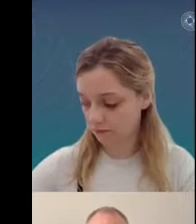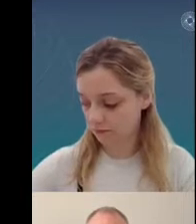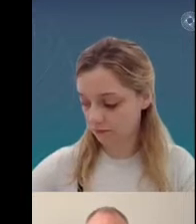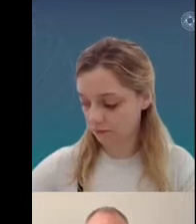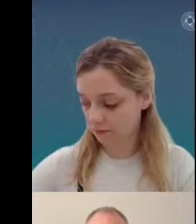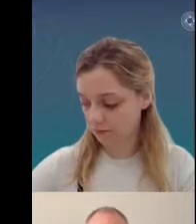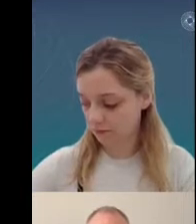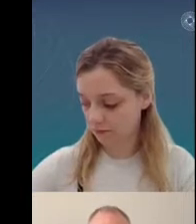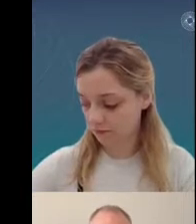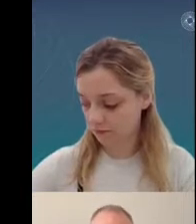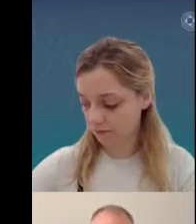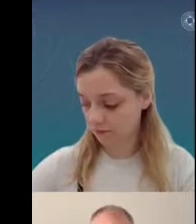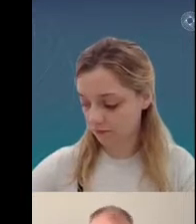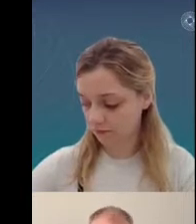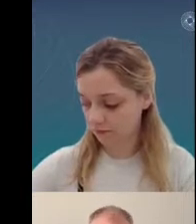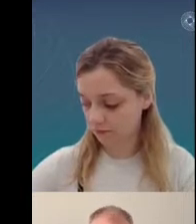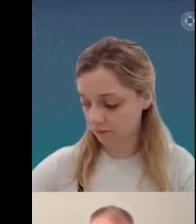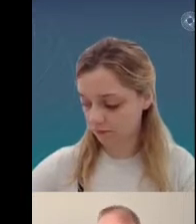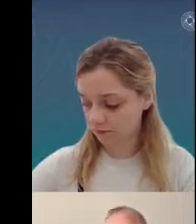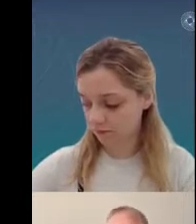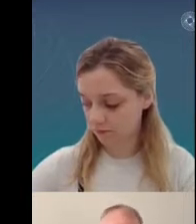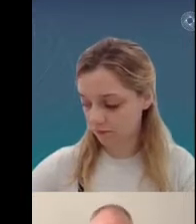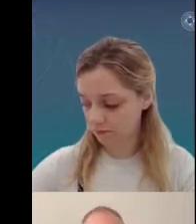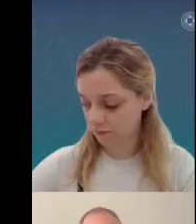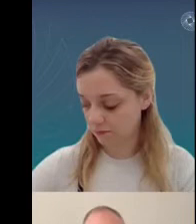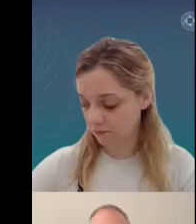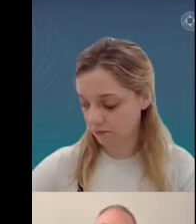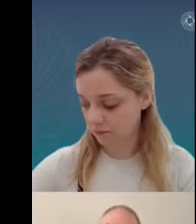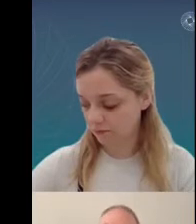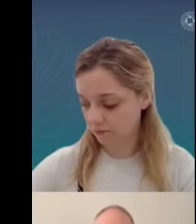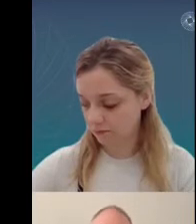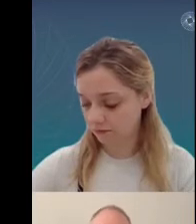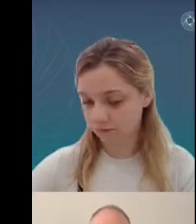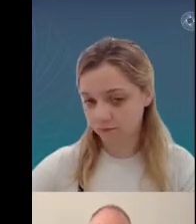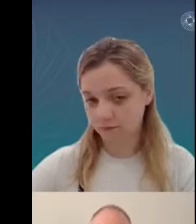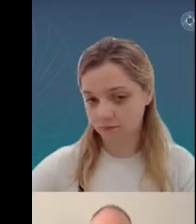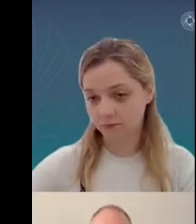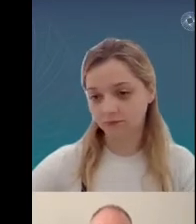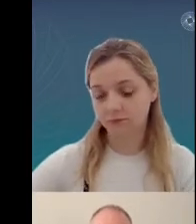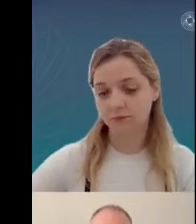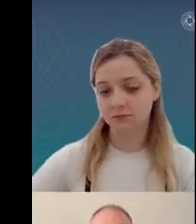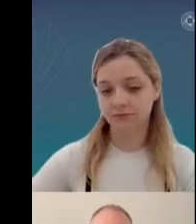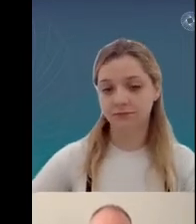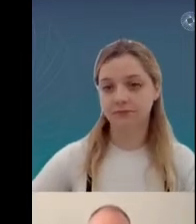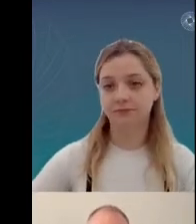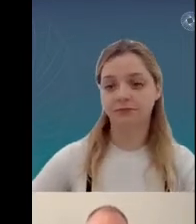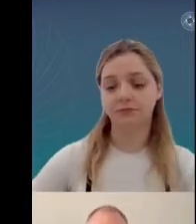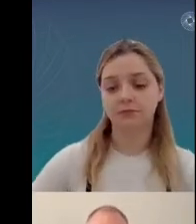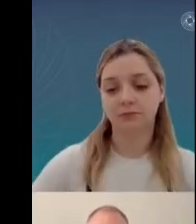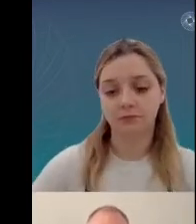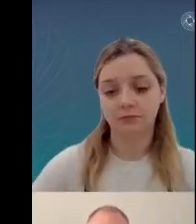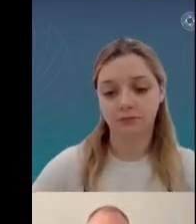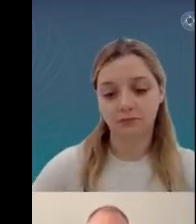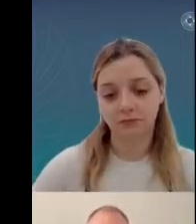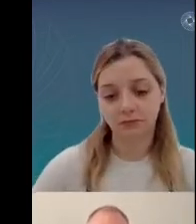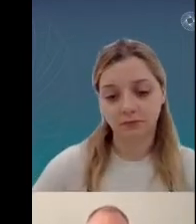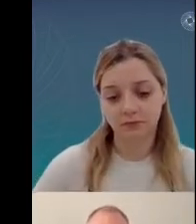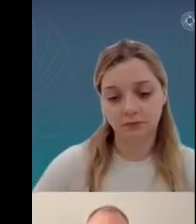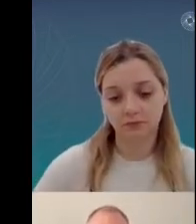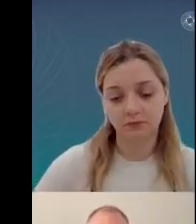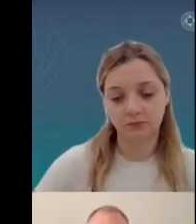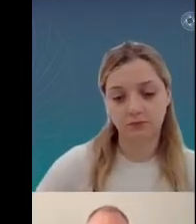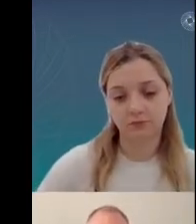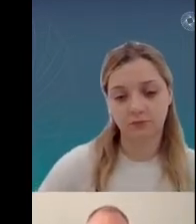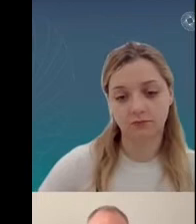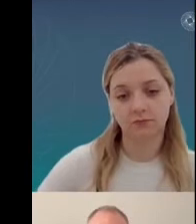experience of remote and blended learning also goes into the avenue of authentic assessment, seeking to increase transition points and